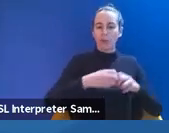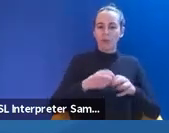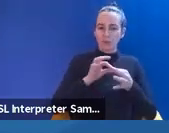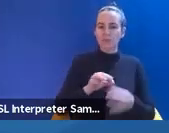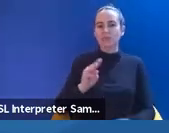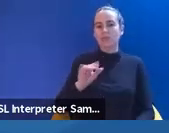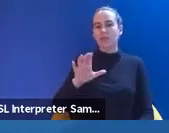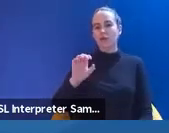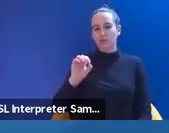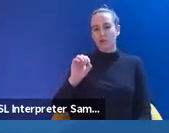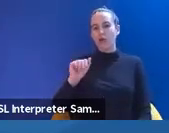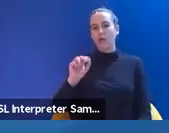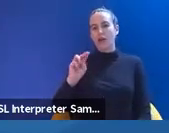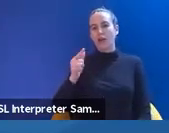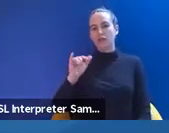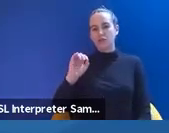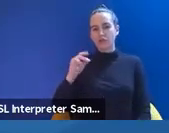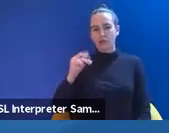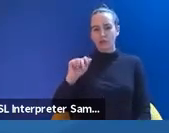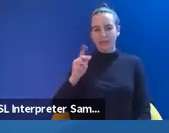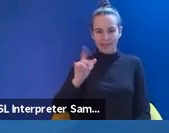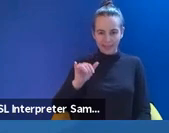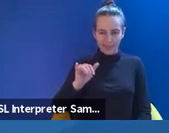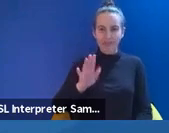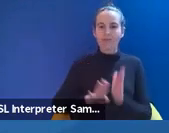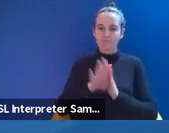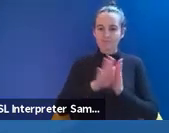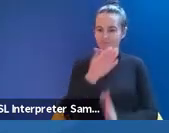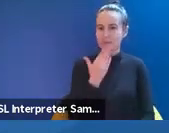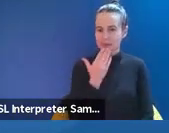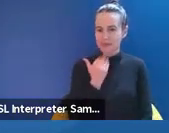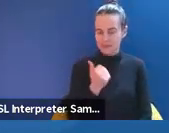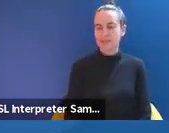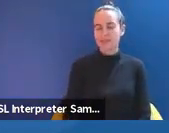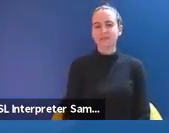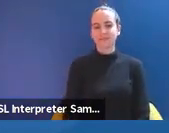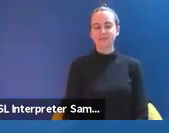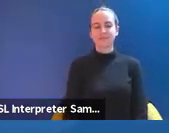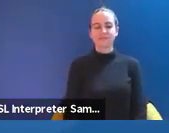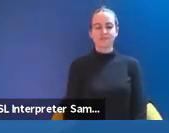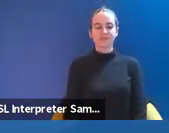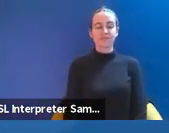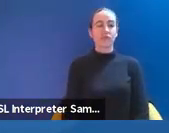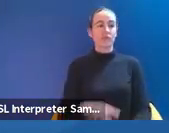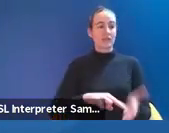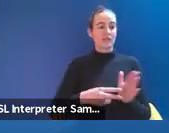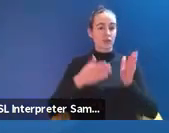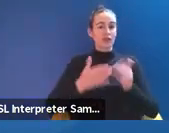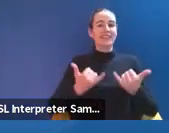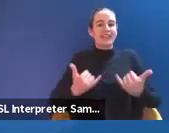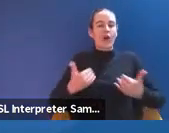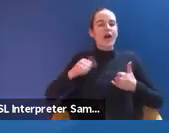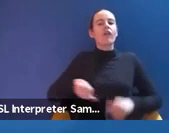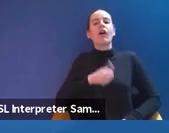well as development of diabetes and an individual now being in a place where they have these other